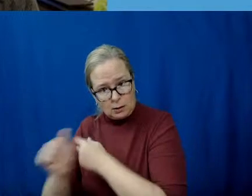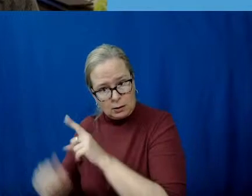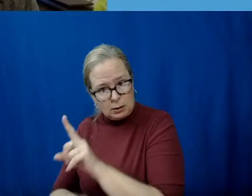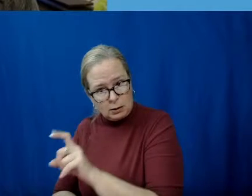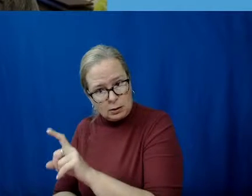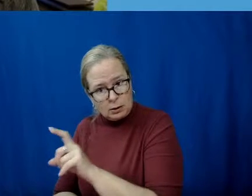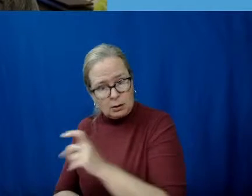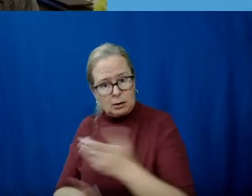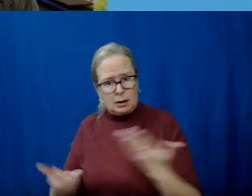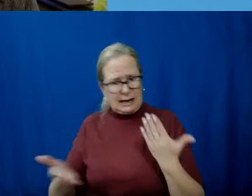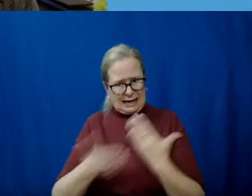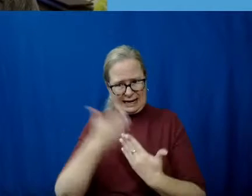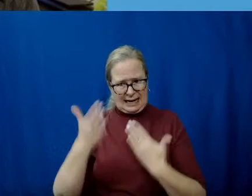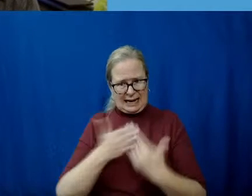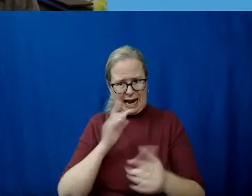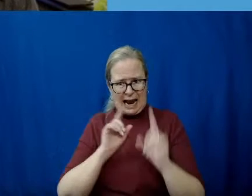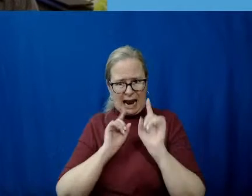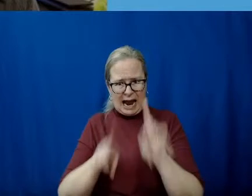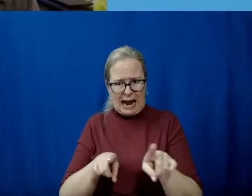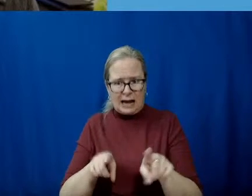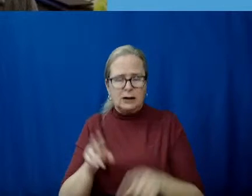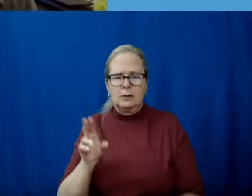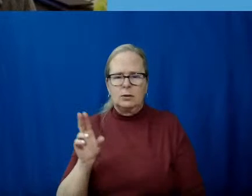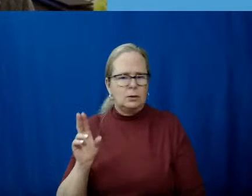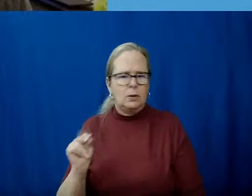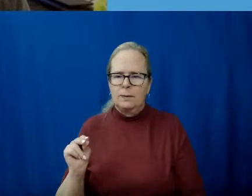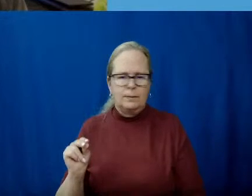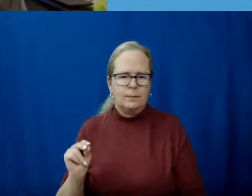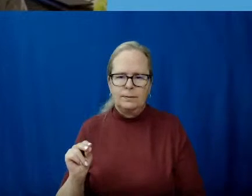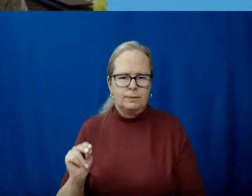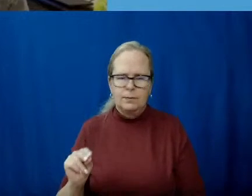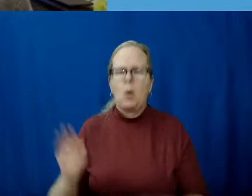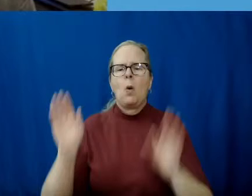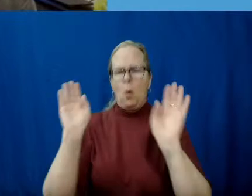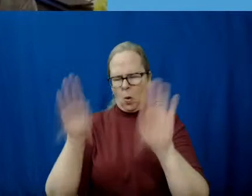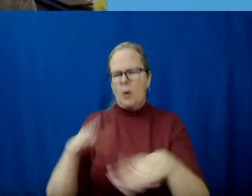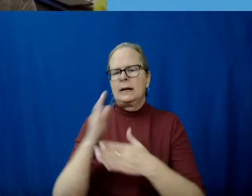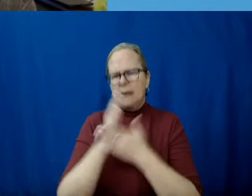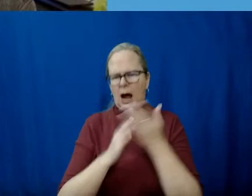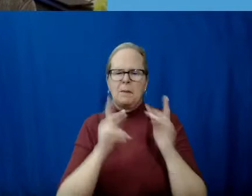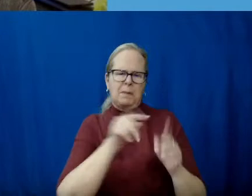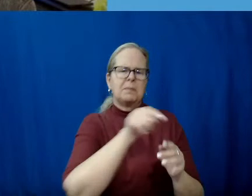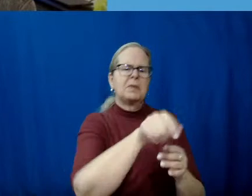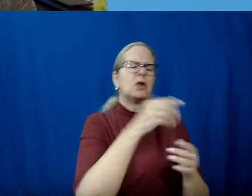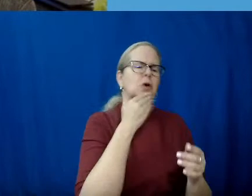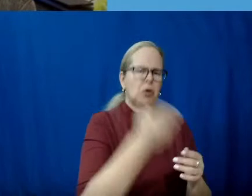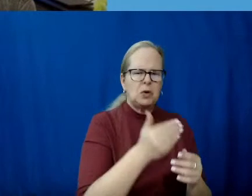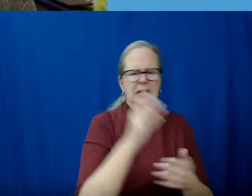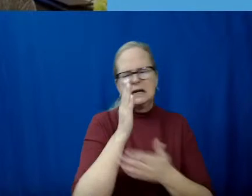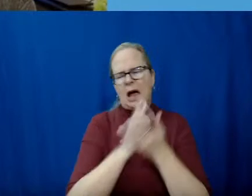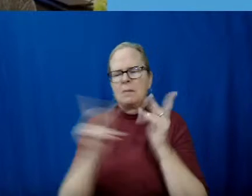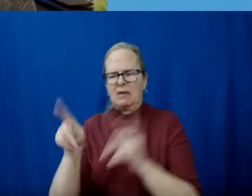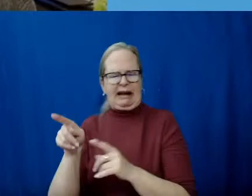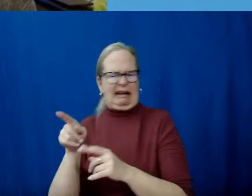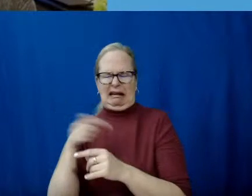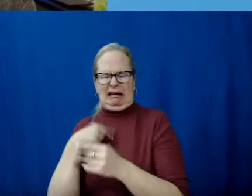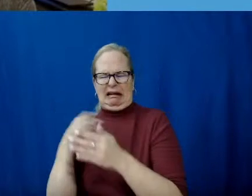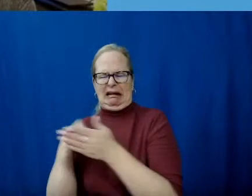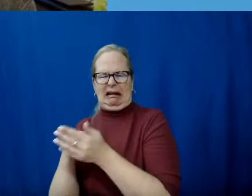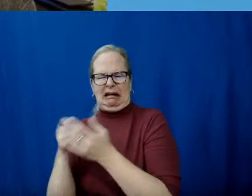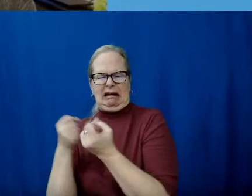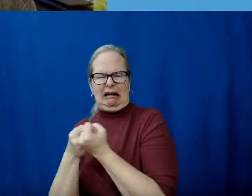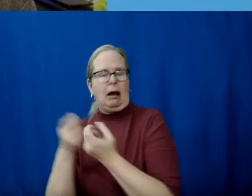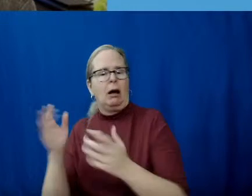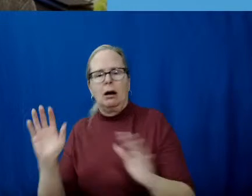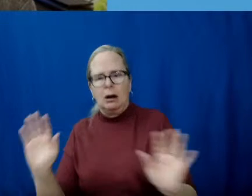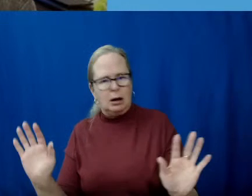They have differing views. There's differing views about, well, if we lock down even harder, we may,